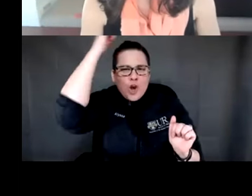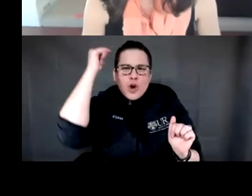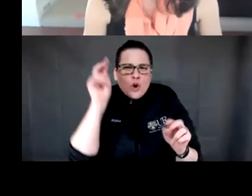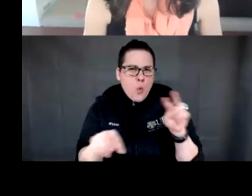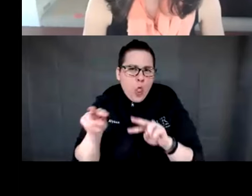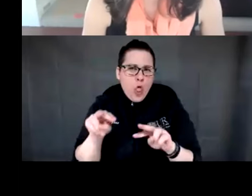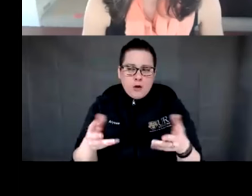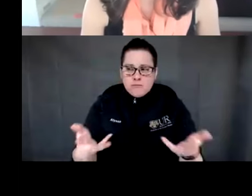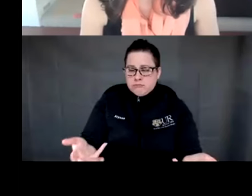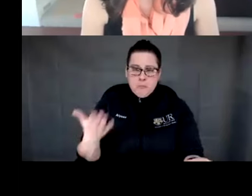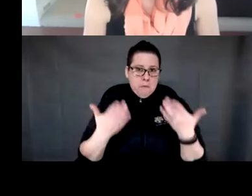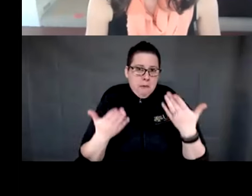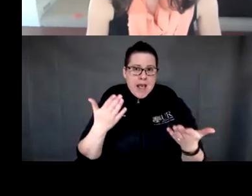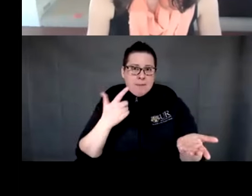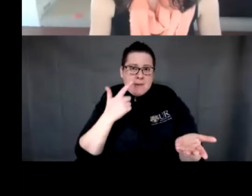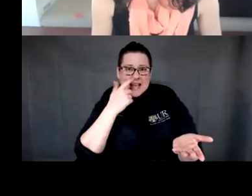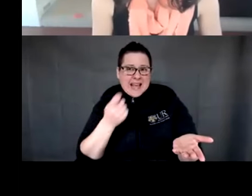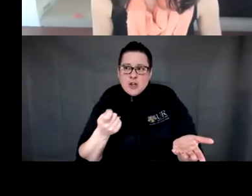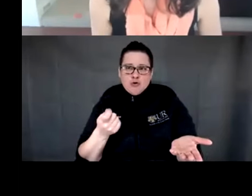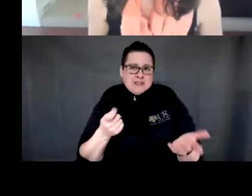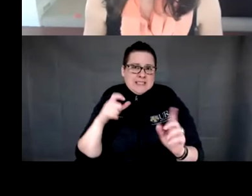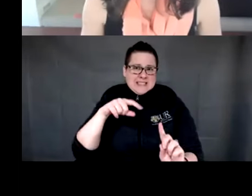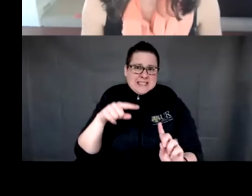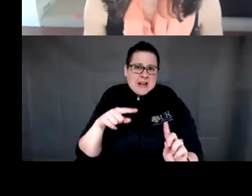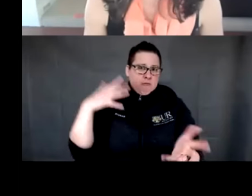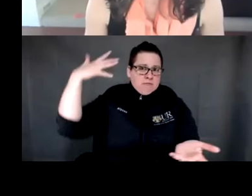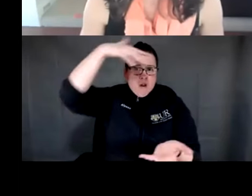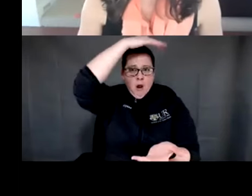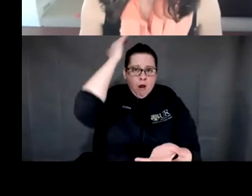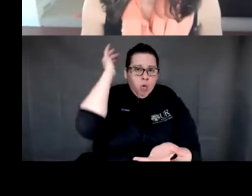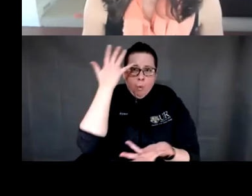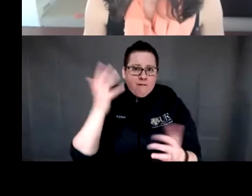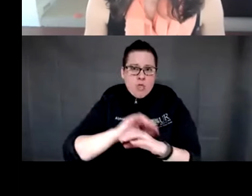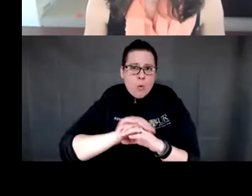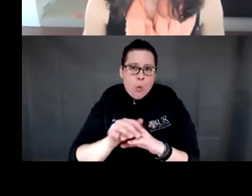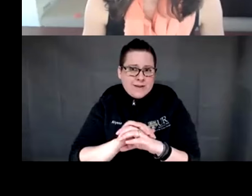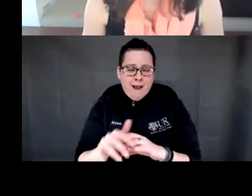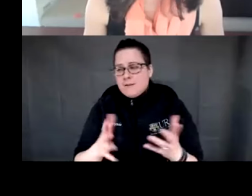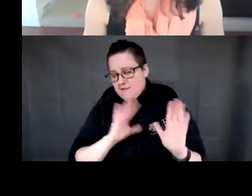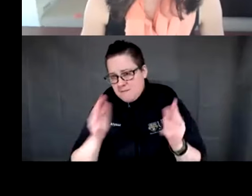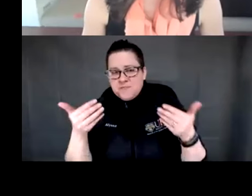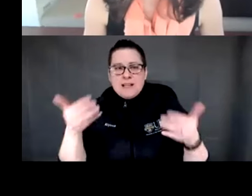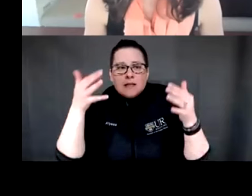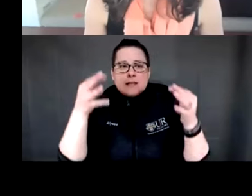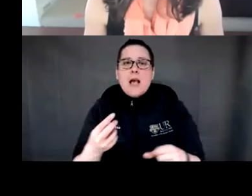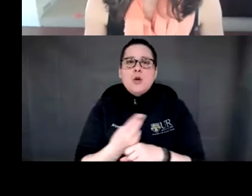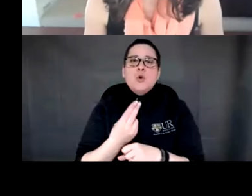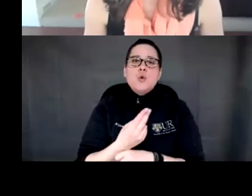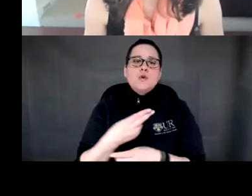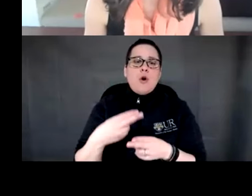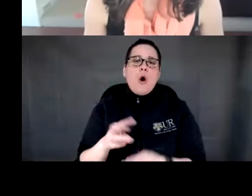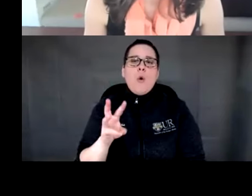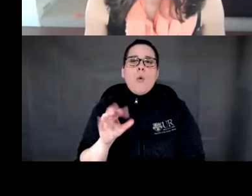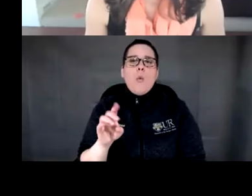open to the possibility that there might be interesting signals in many parts of the cortex. And so we decided to use a technique called wide